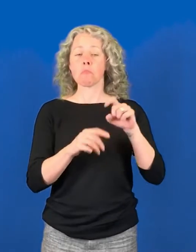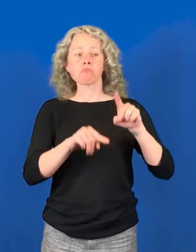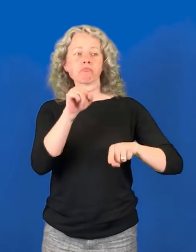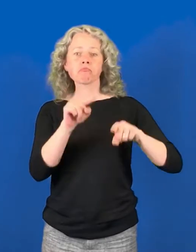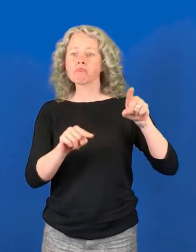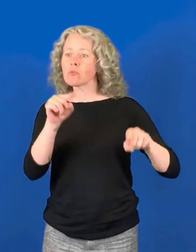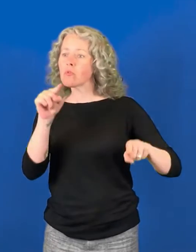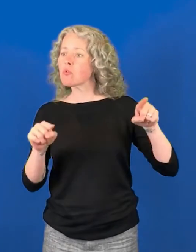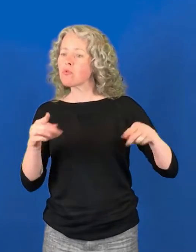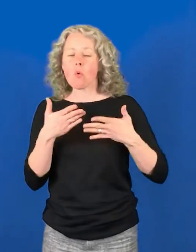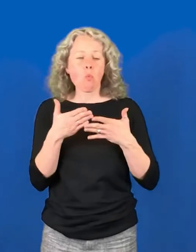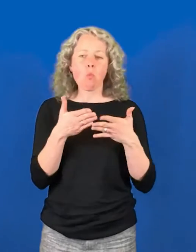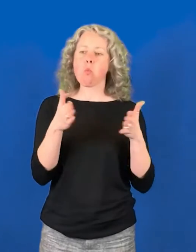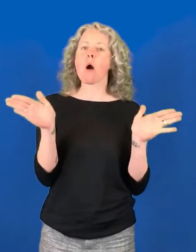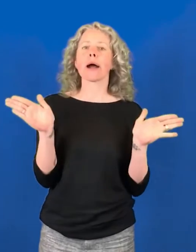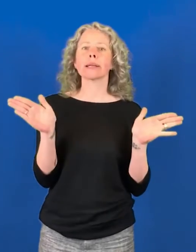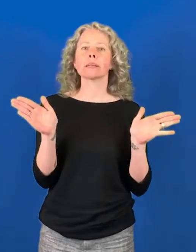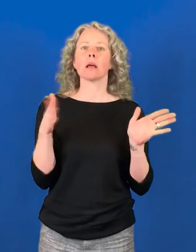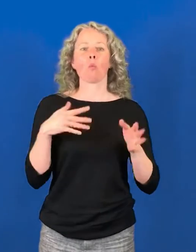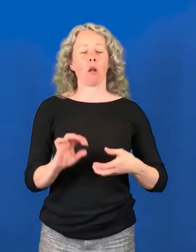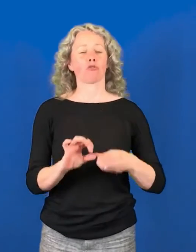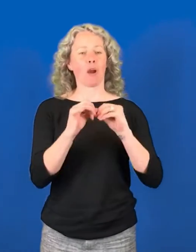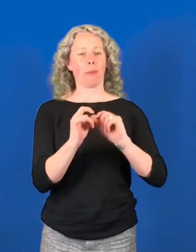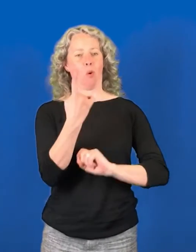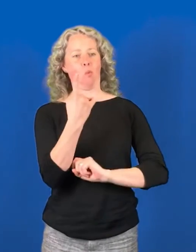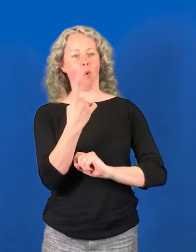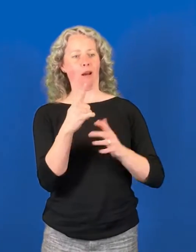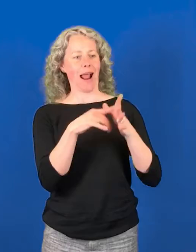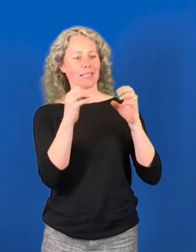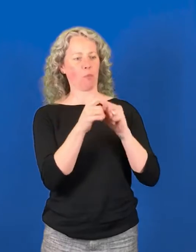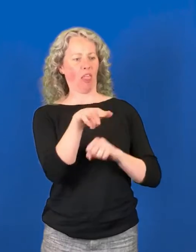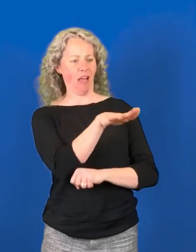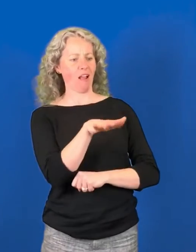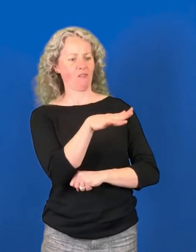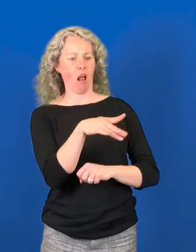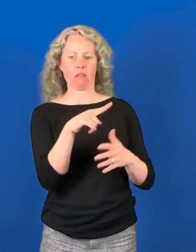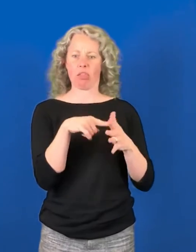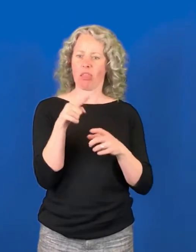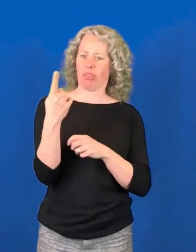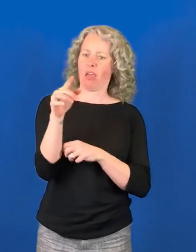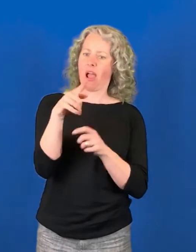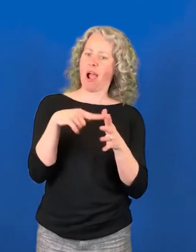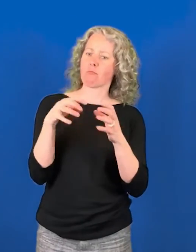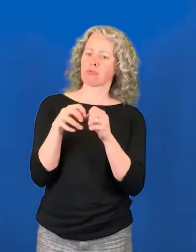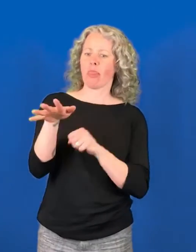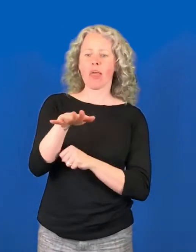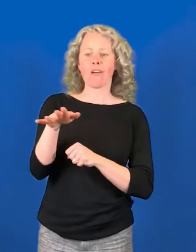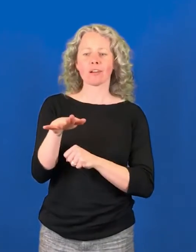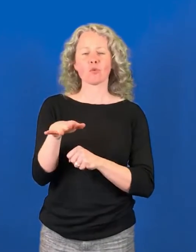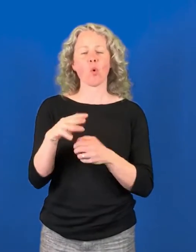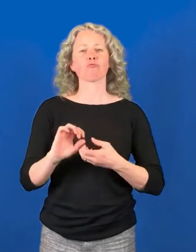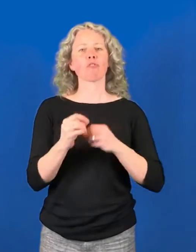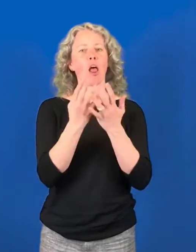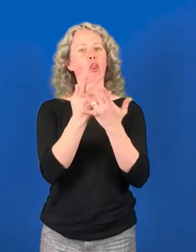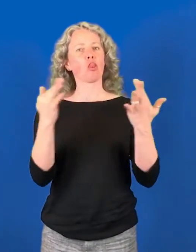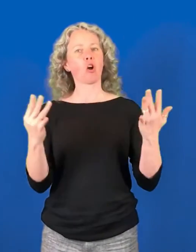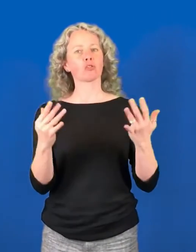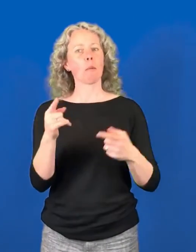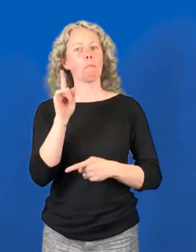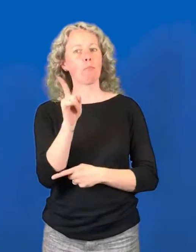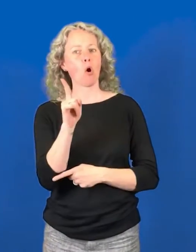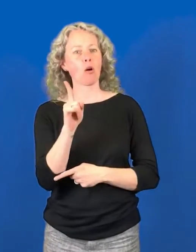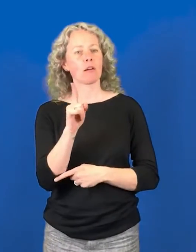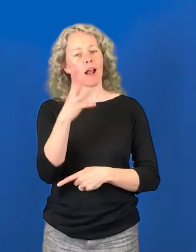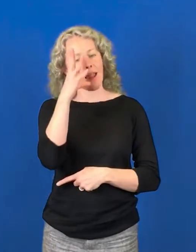antibodies that have got a wide repertoire. So you won't just generate one antibody to one region, you'll generate a lot of antibodies. But I should